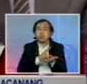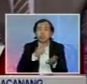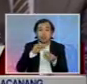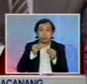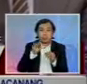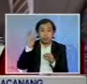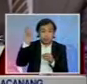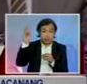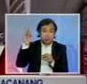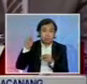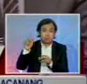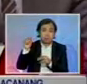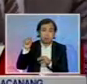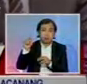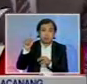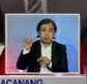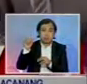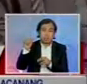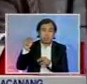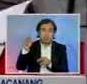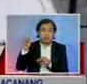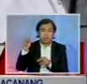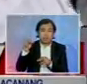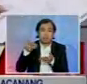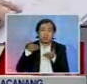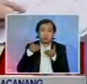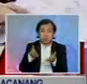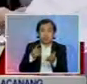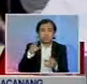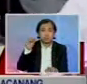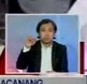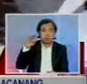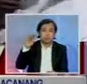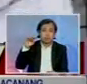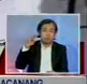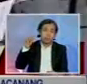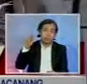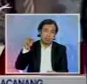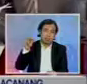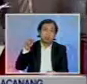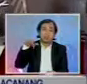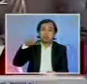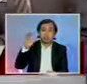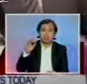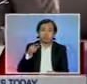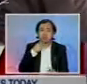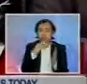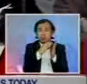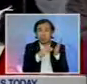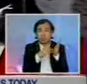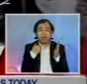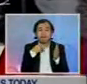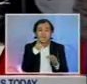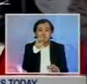Kalayaan Avenue, Diliman, Quezon City. Now, also on this paragraph, it mentioned transfer certificate